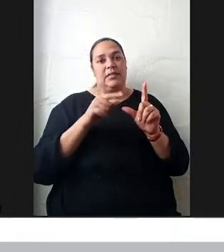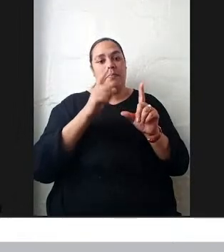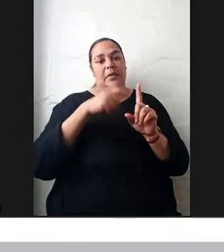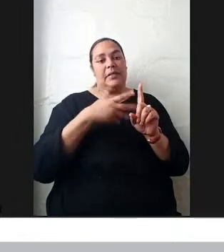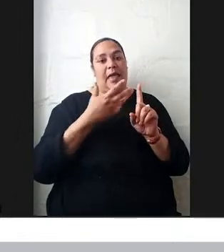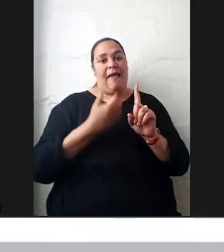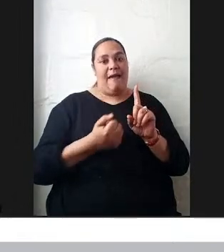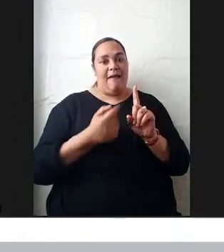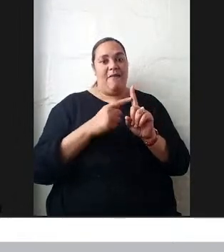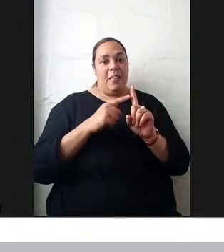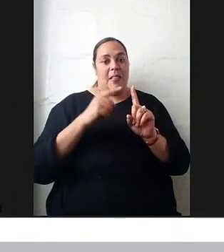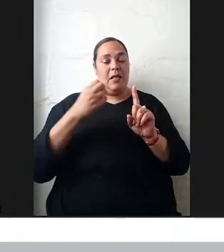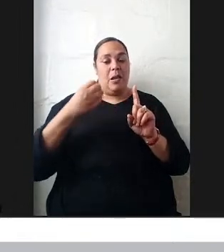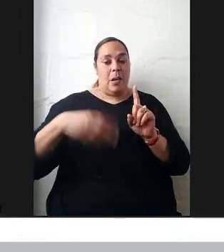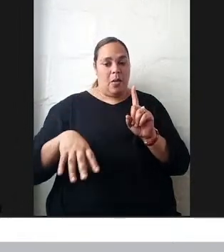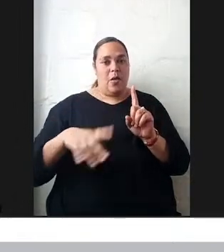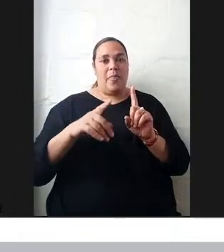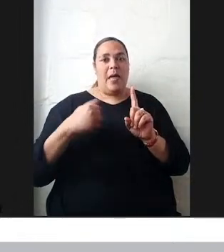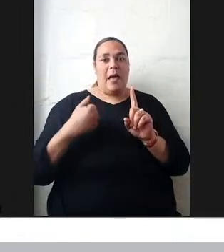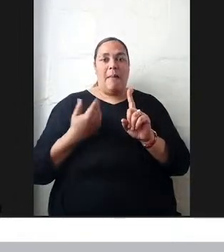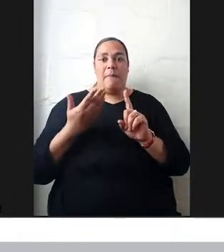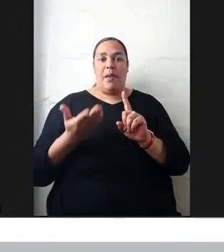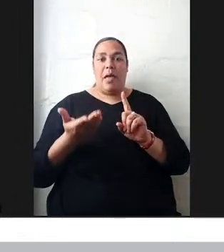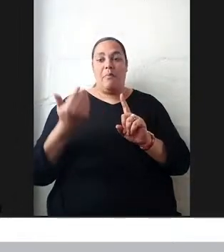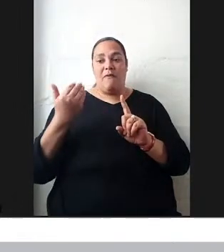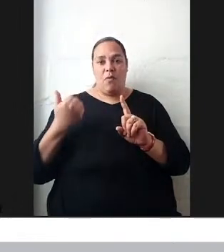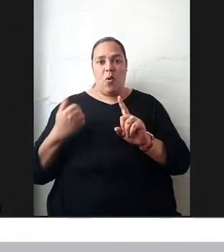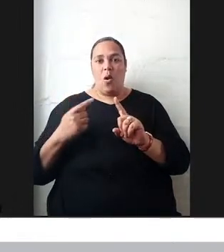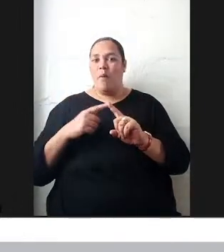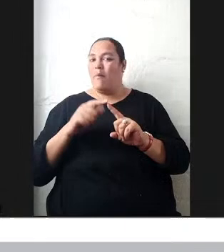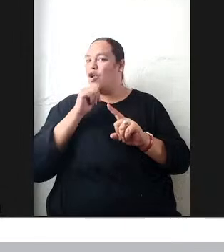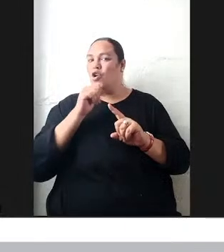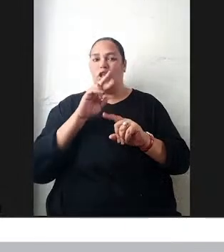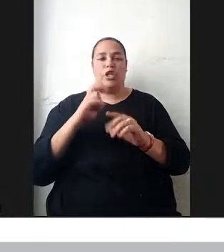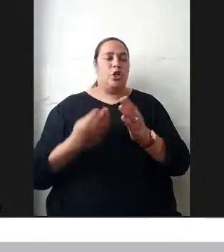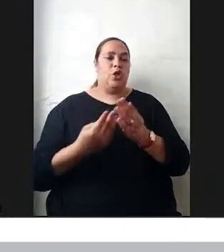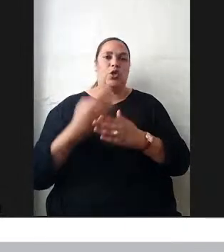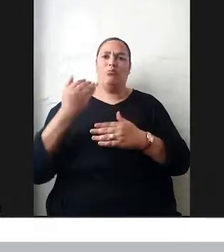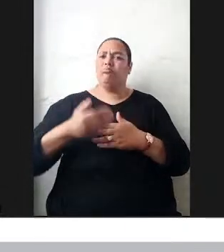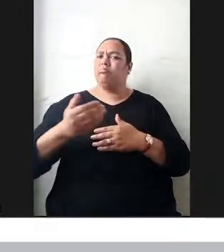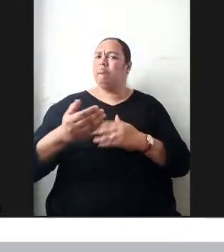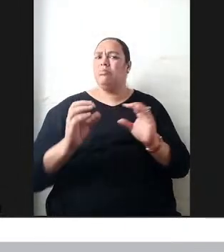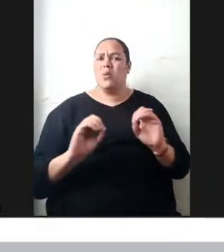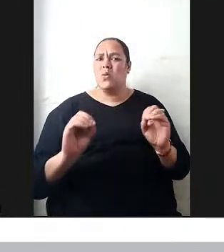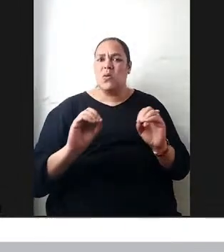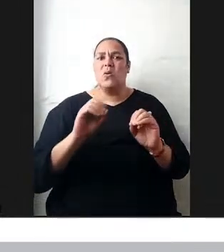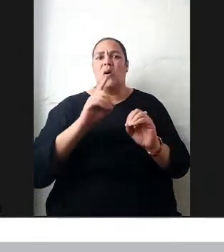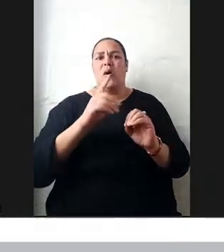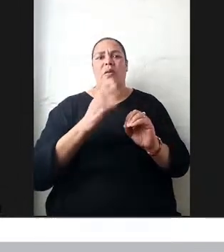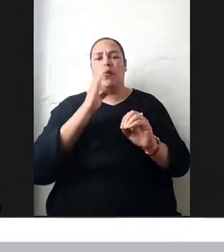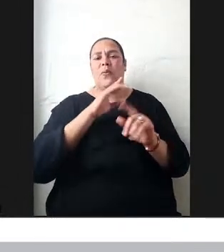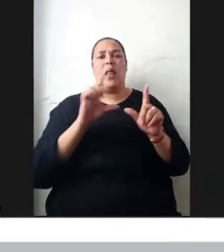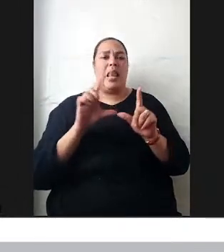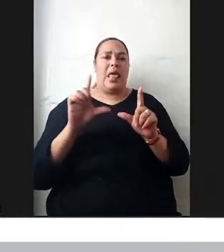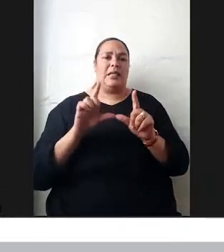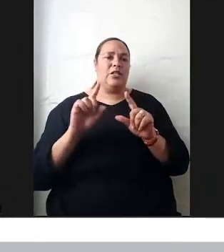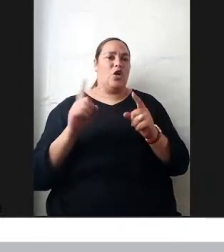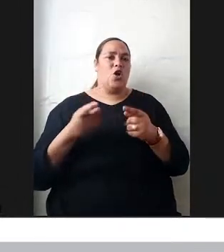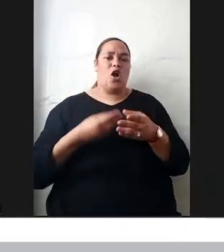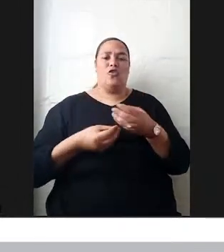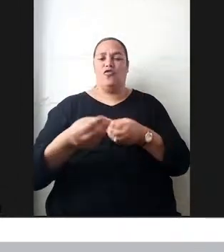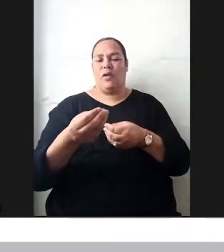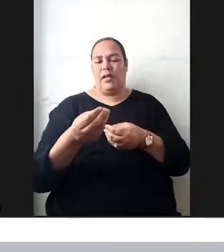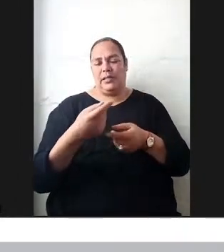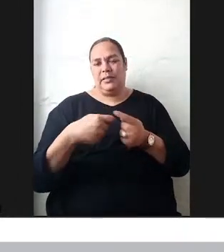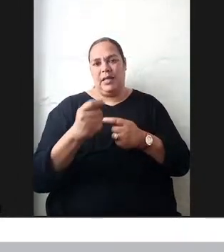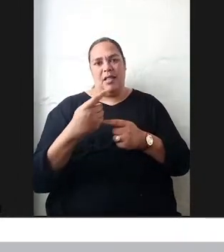lapsed, they had applied before, but it hadn't been renewed timeously, then they would be without a license and couldn't trade. So those